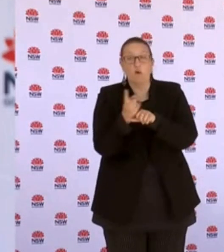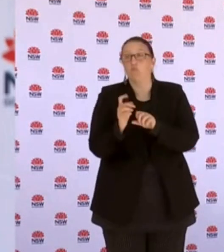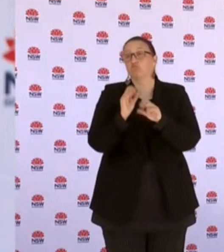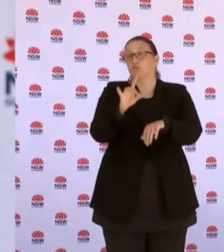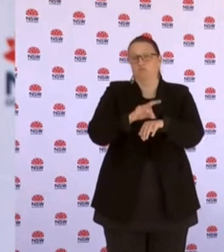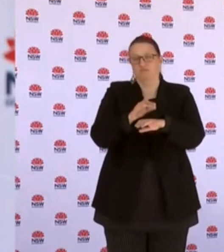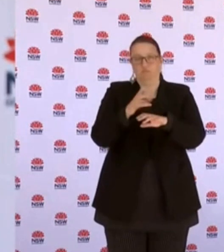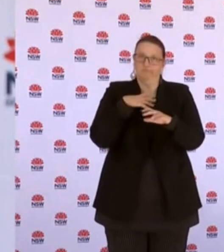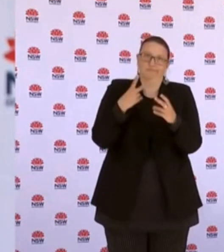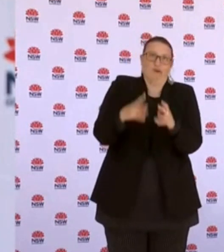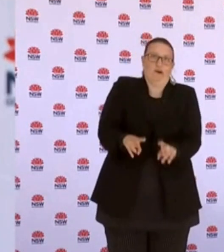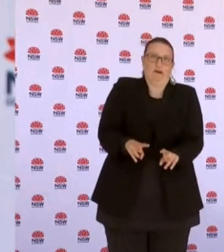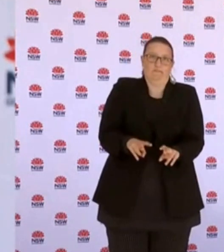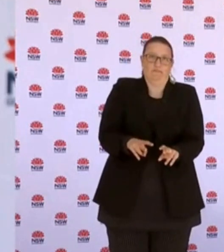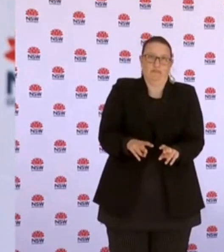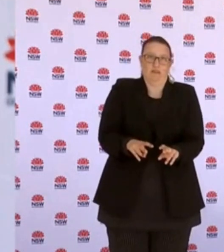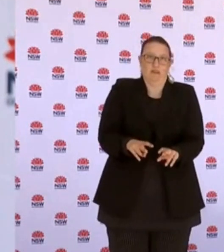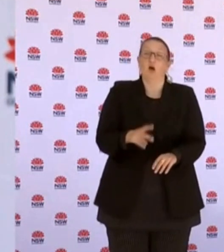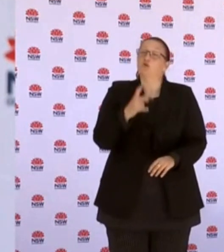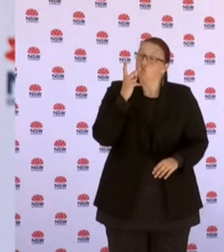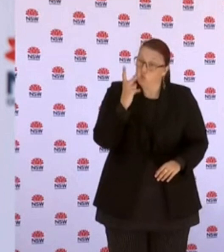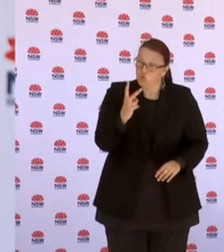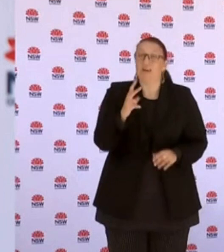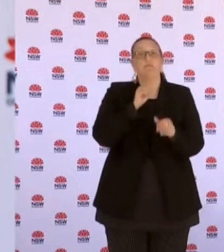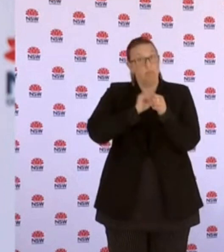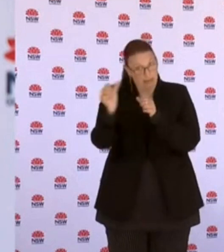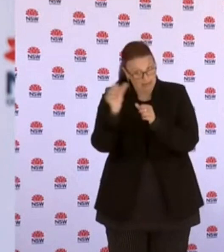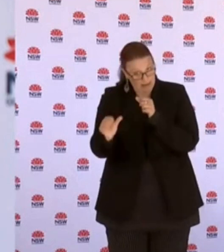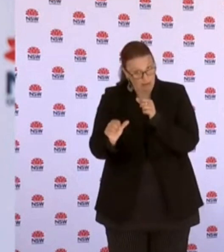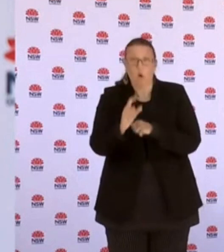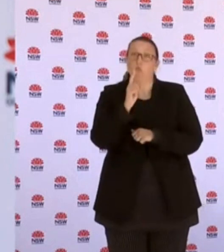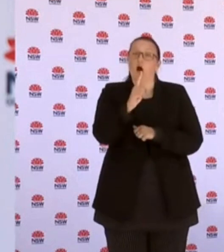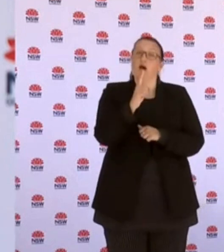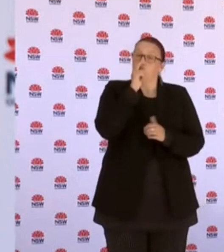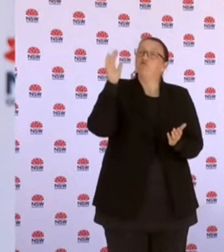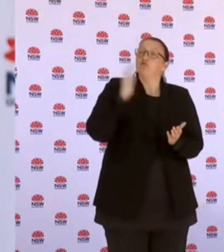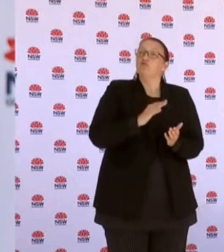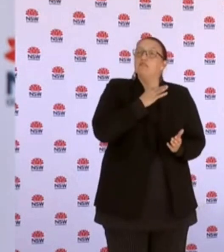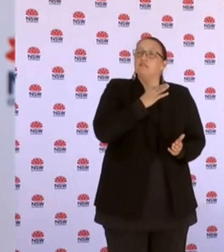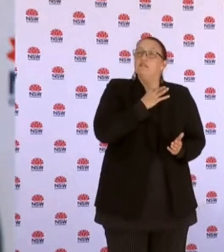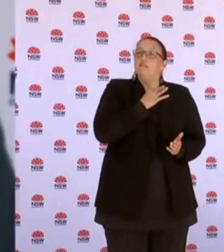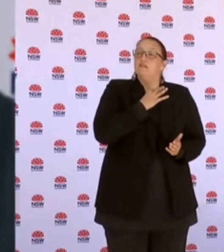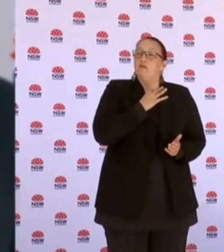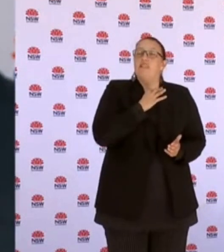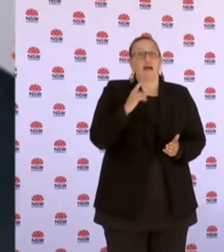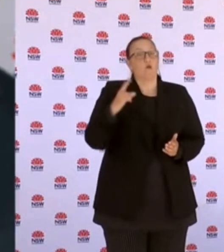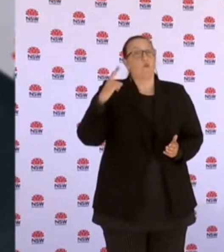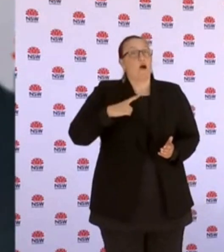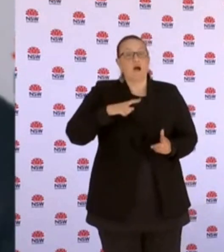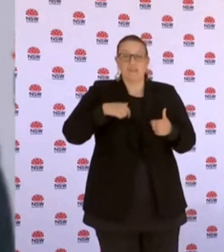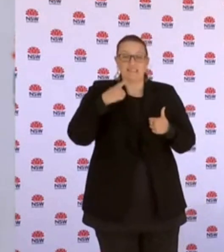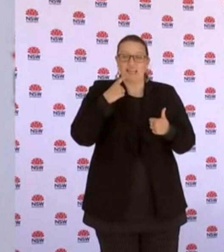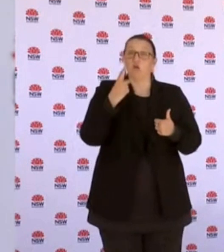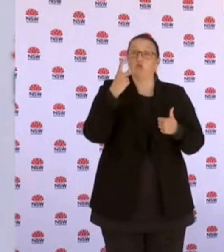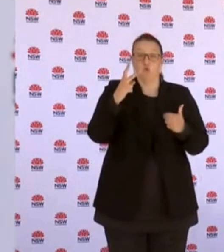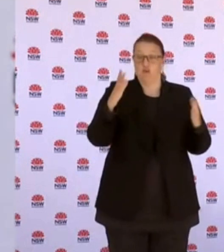the duration of gap between the AstraZeneca vaccines. So ATAGI has updated that advice to say